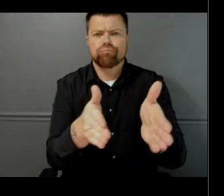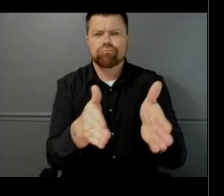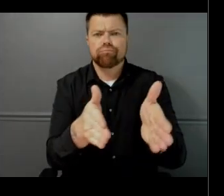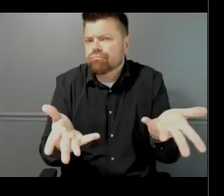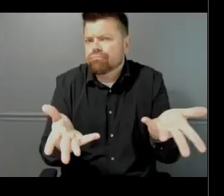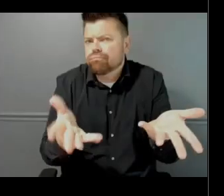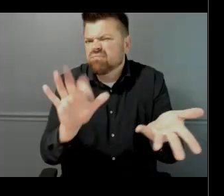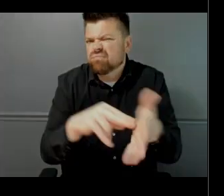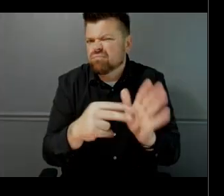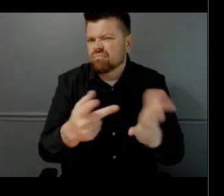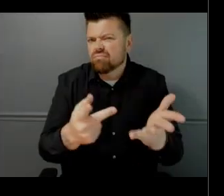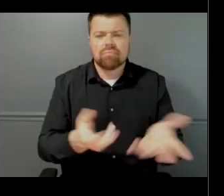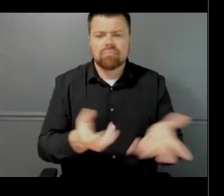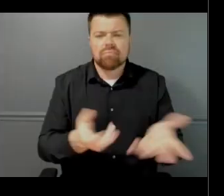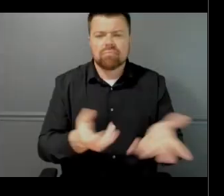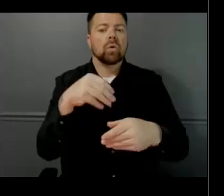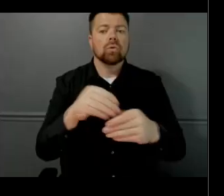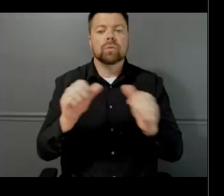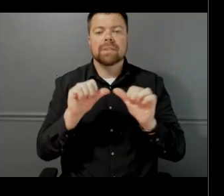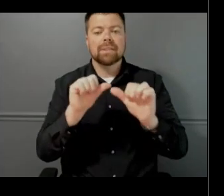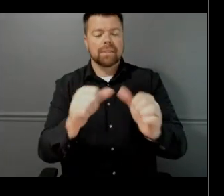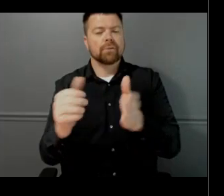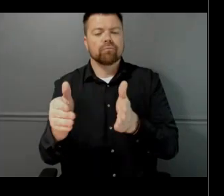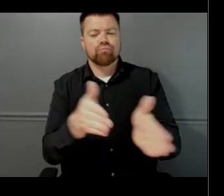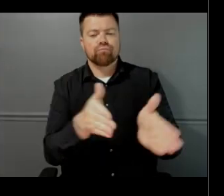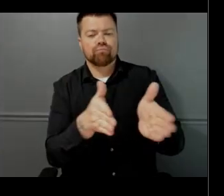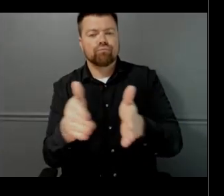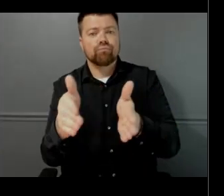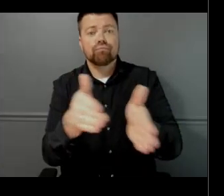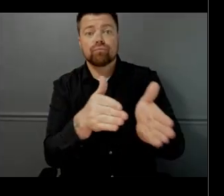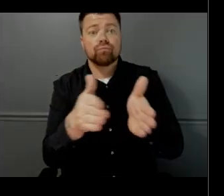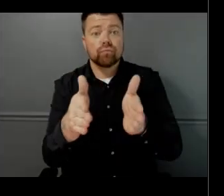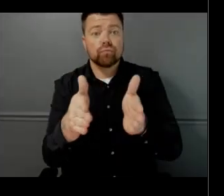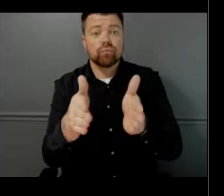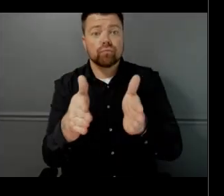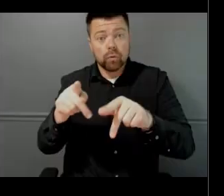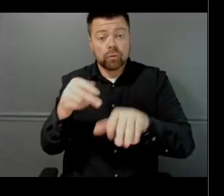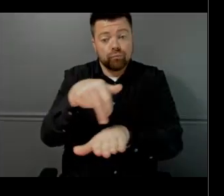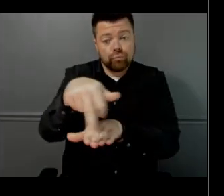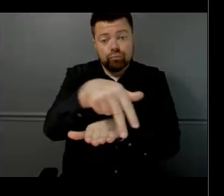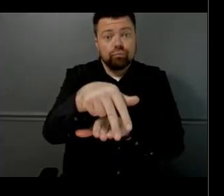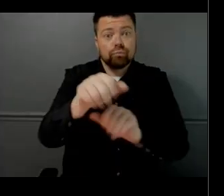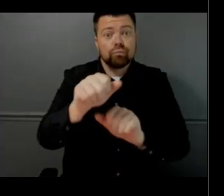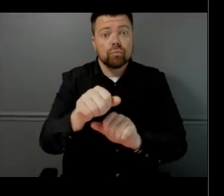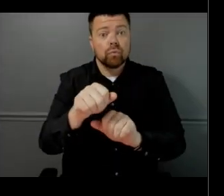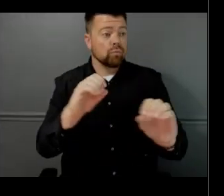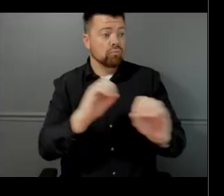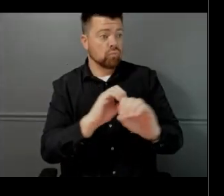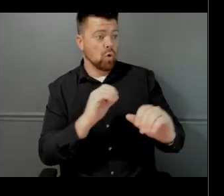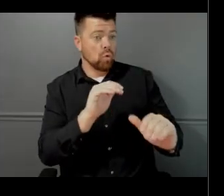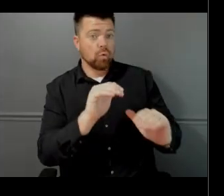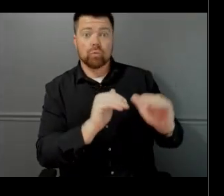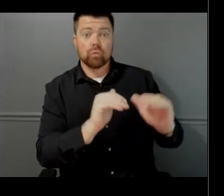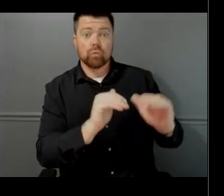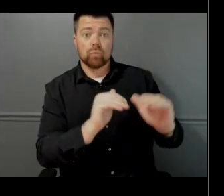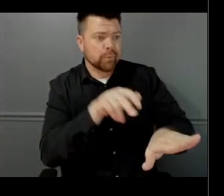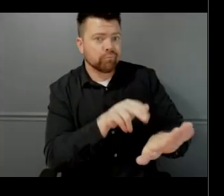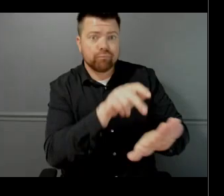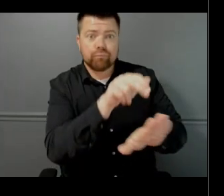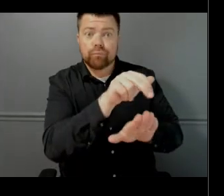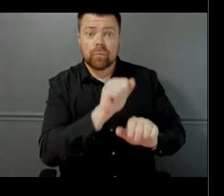part, a continuous pedestrian path with no steps, no abrupt changes in